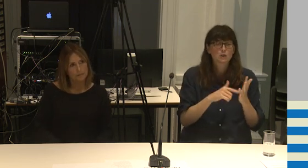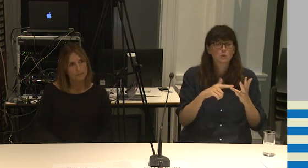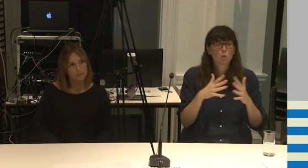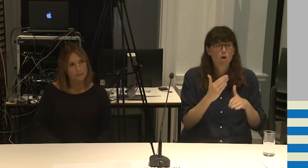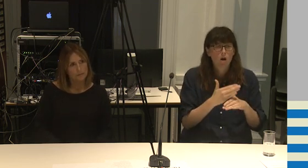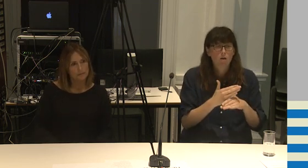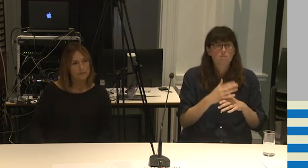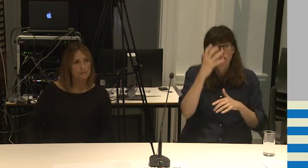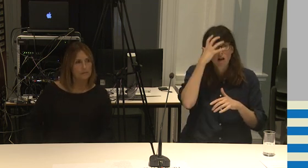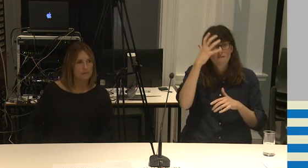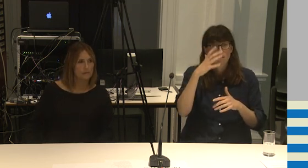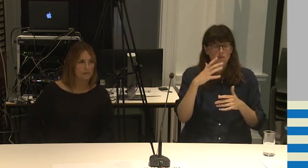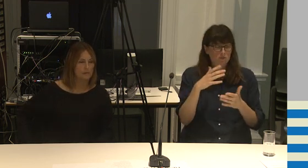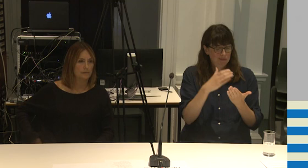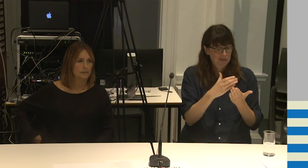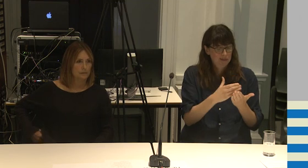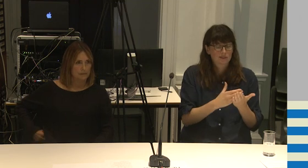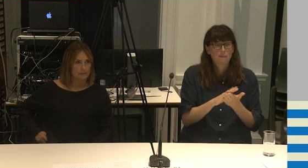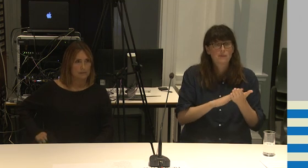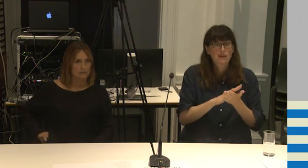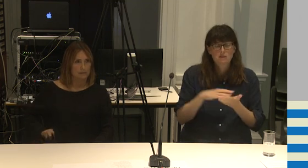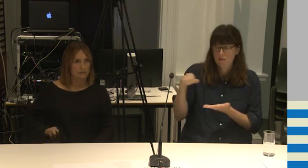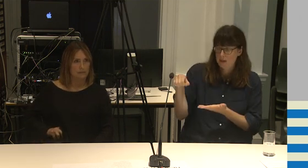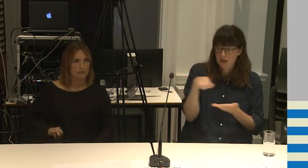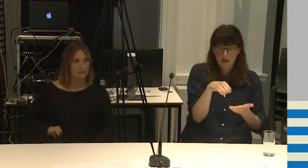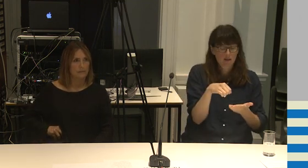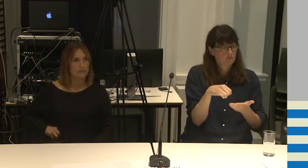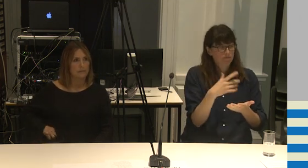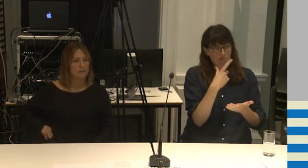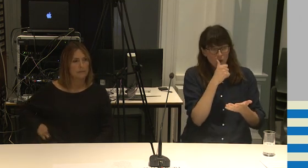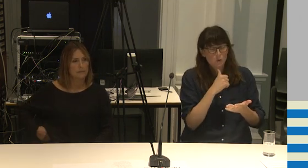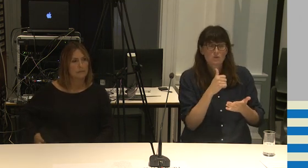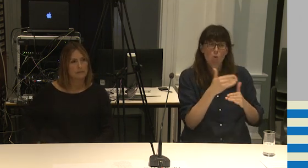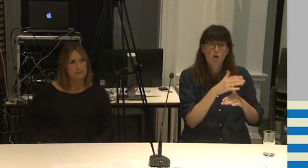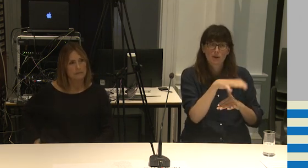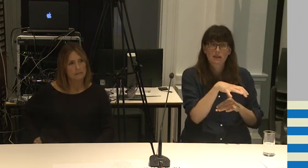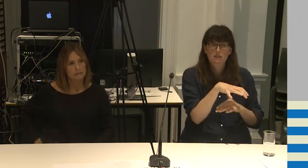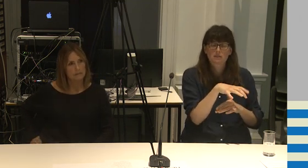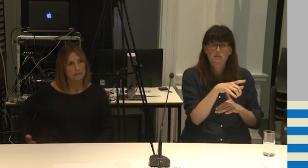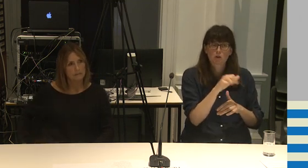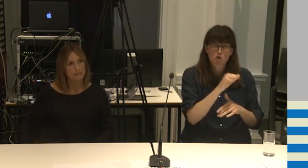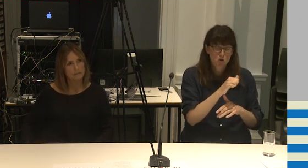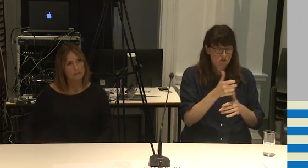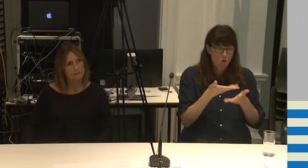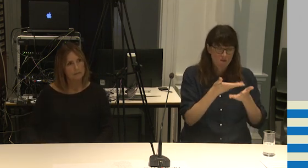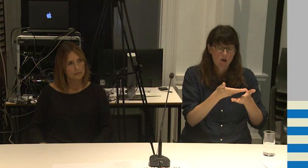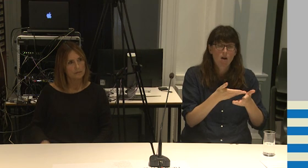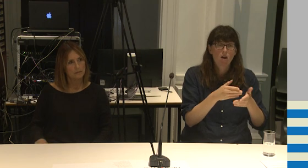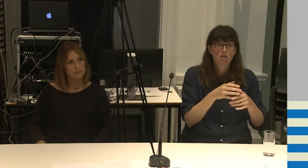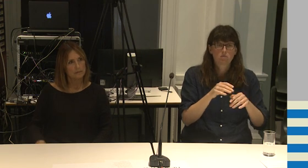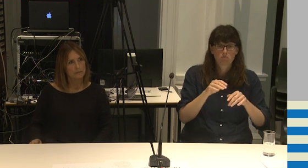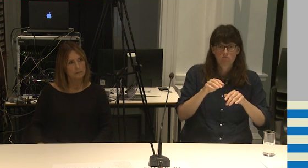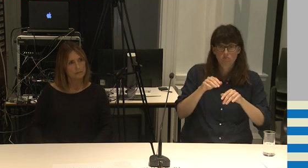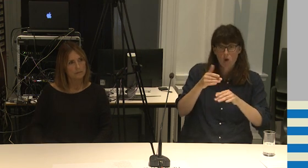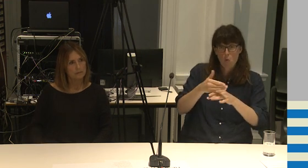scheme where they'll fund things that you need to be able to access the workplace. It's also supposed to provide training to your